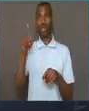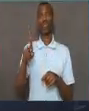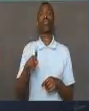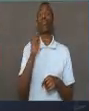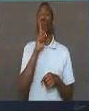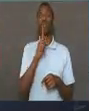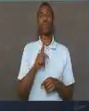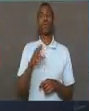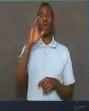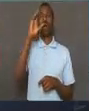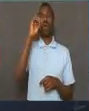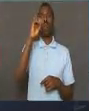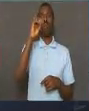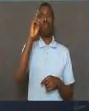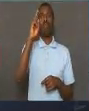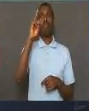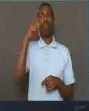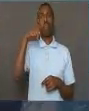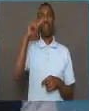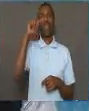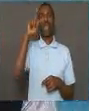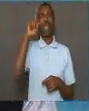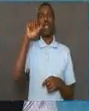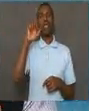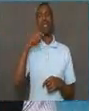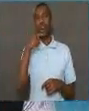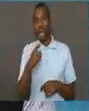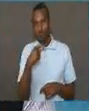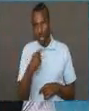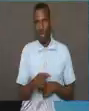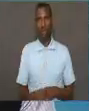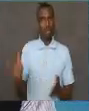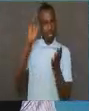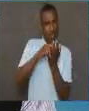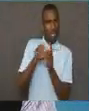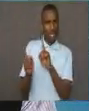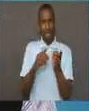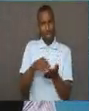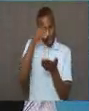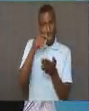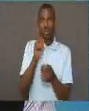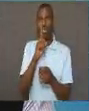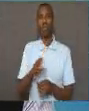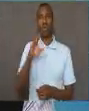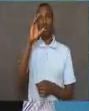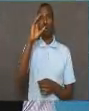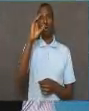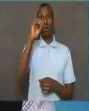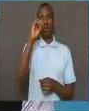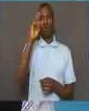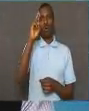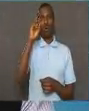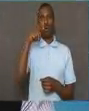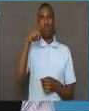body are called a couple. We also learned that although